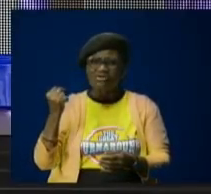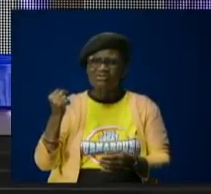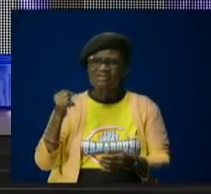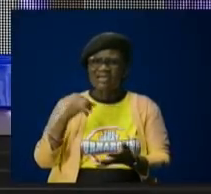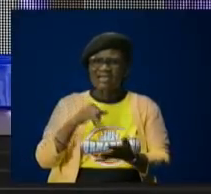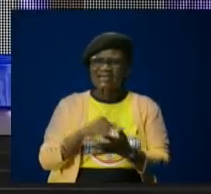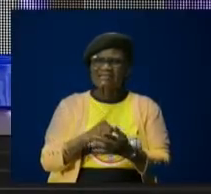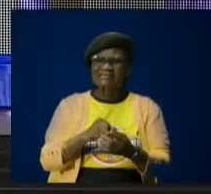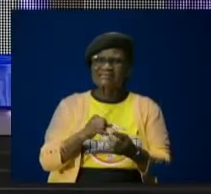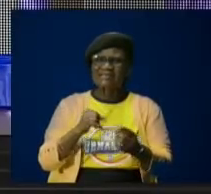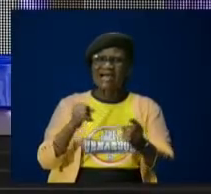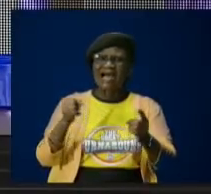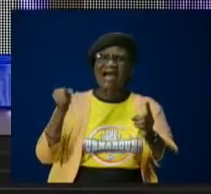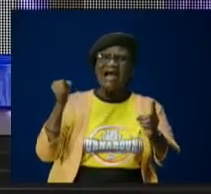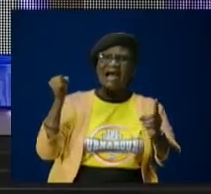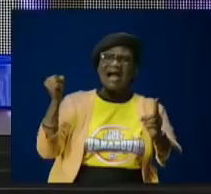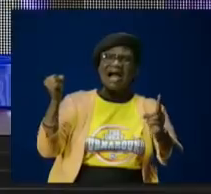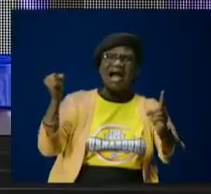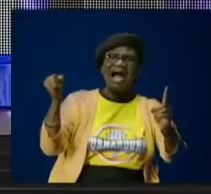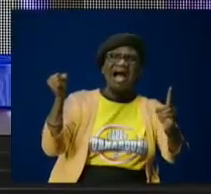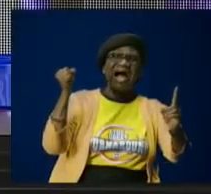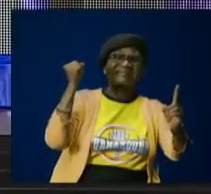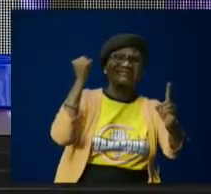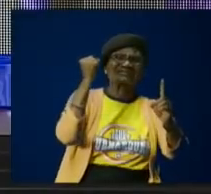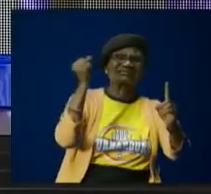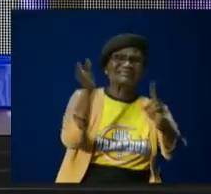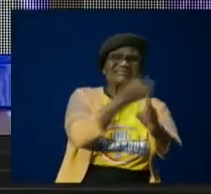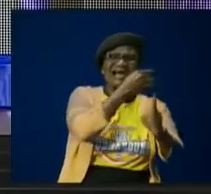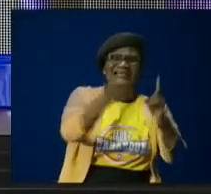it attacks the breathing